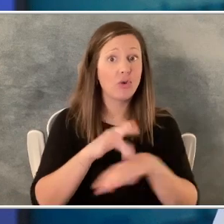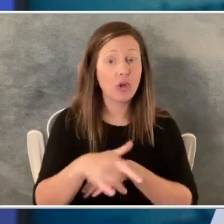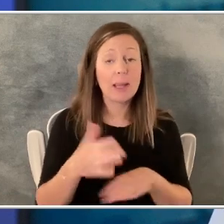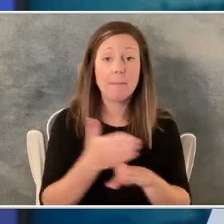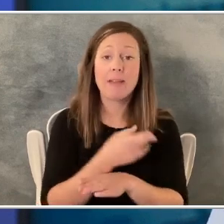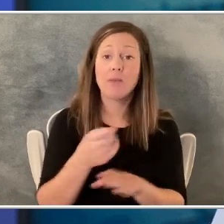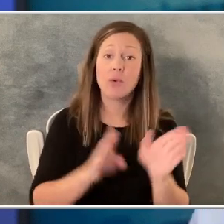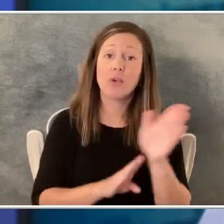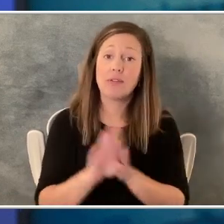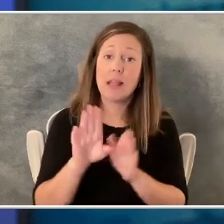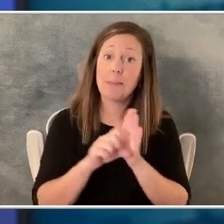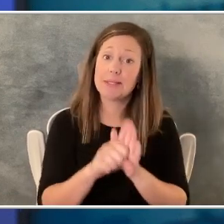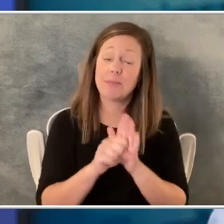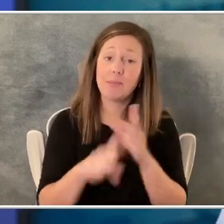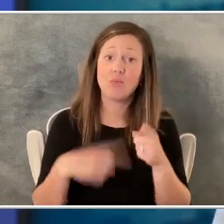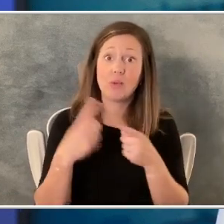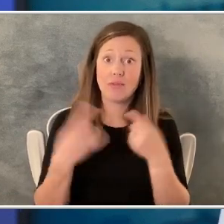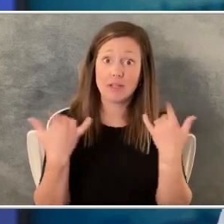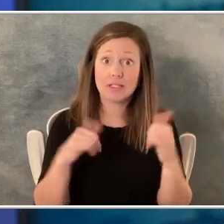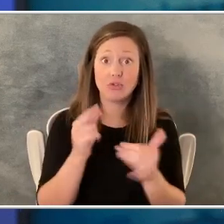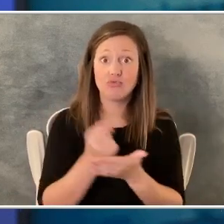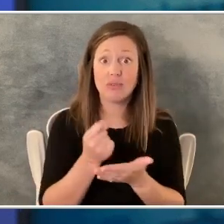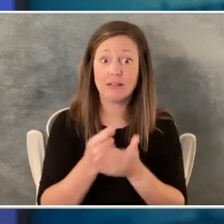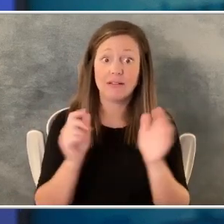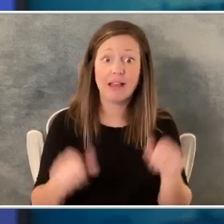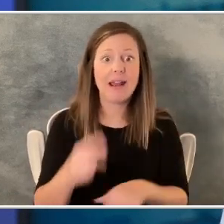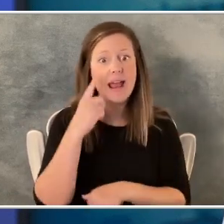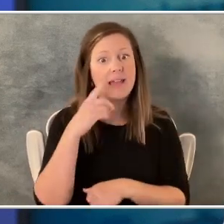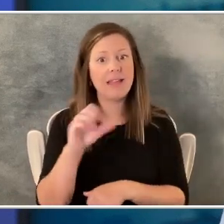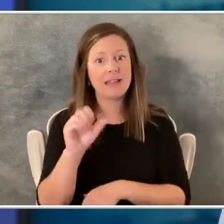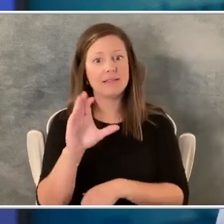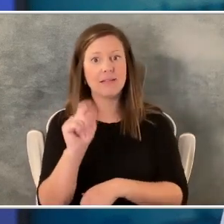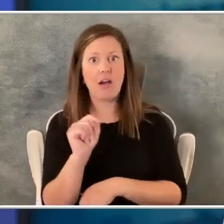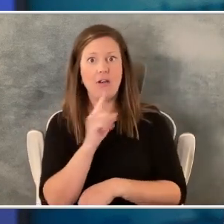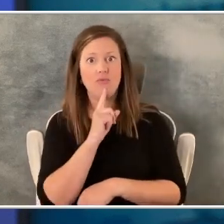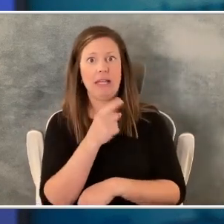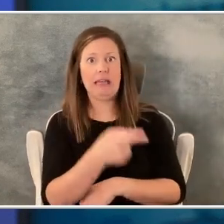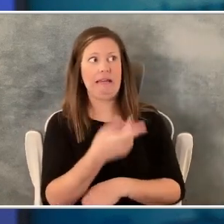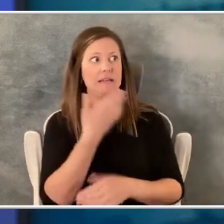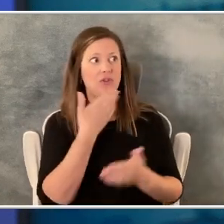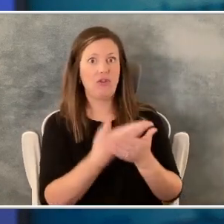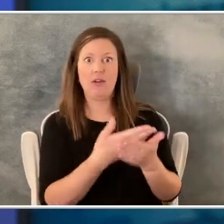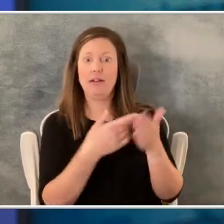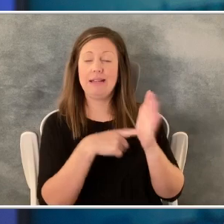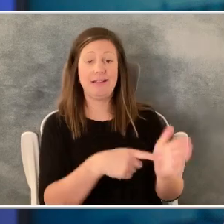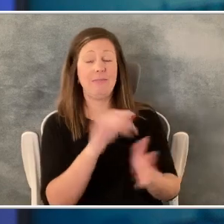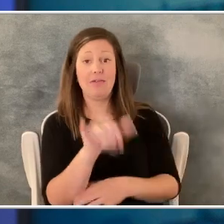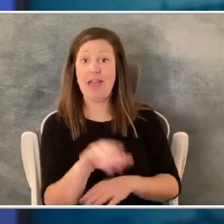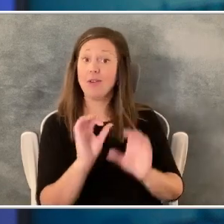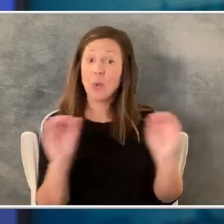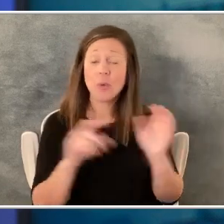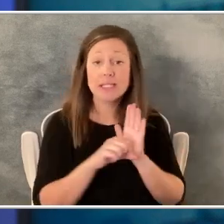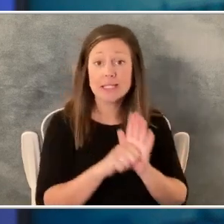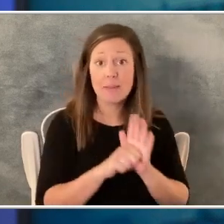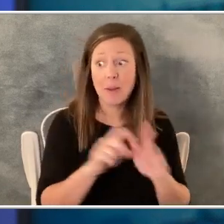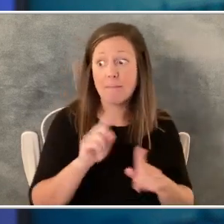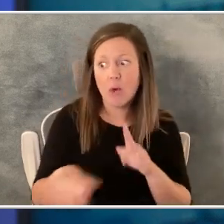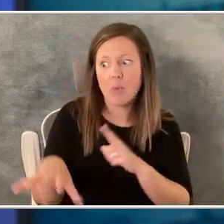symptoms when they're still treatable. And I think Scott's a great testament to that, where he wasn't having any symptoms at all, but we picked this up and treated